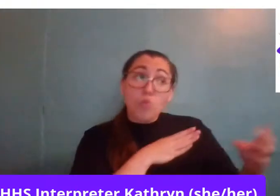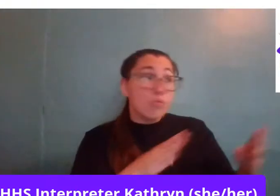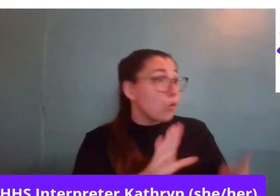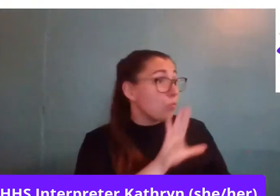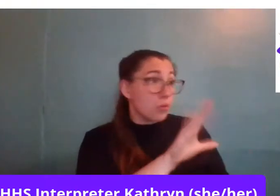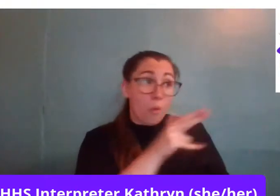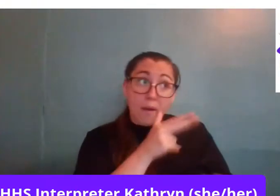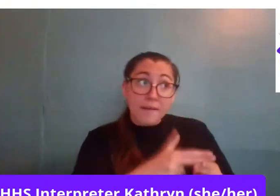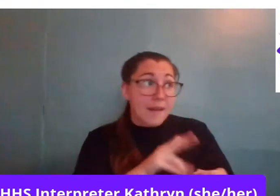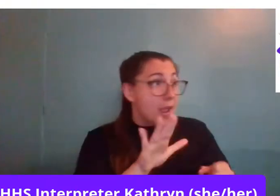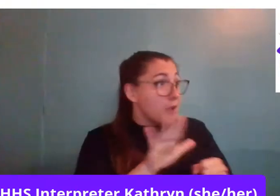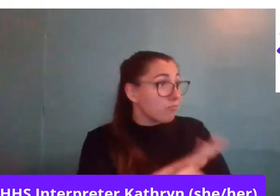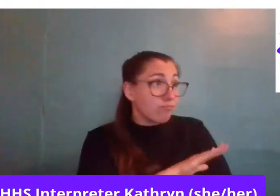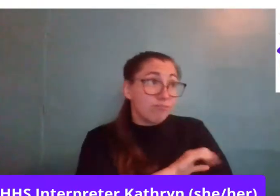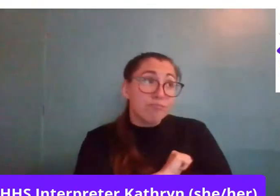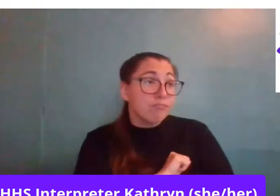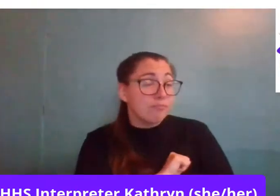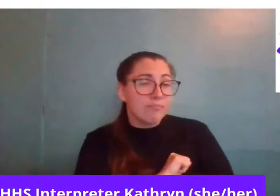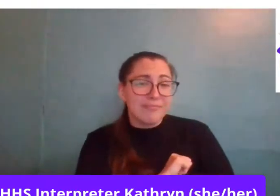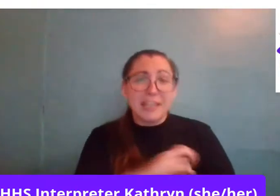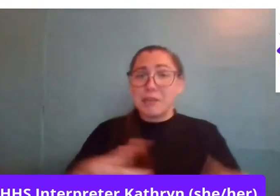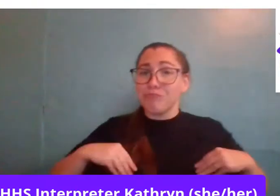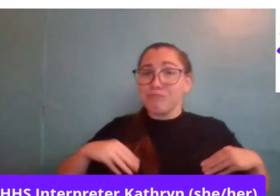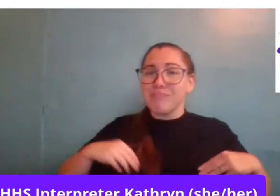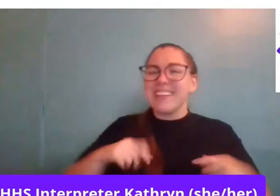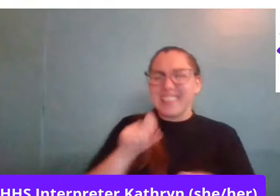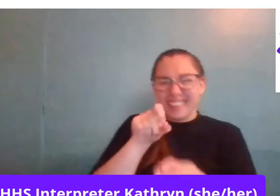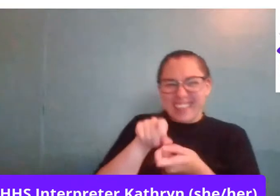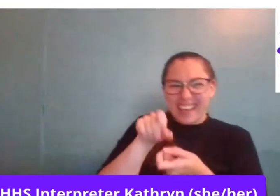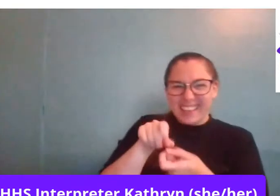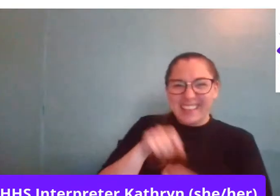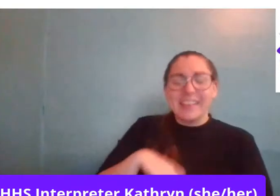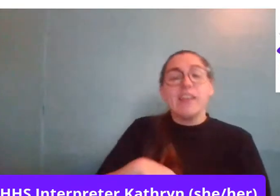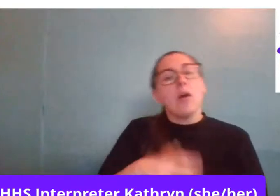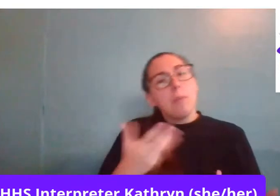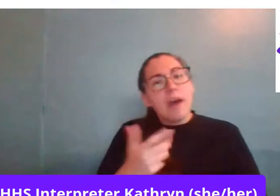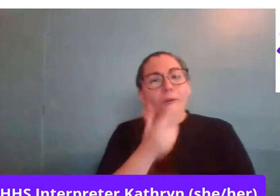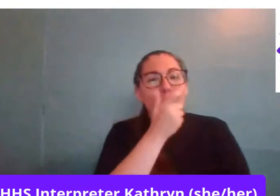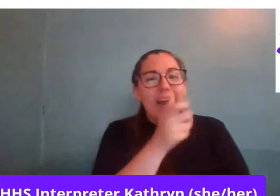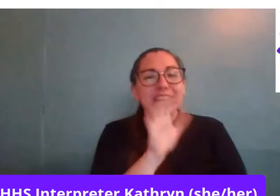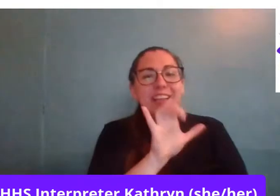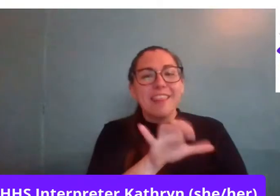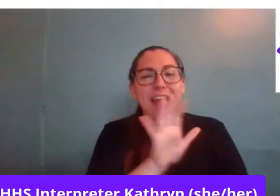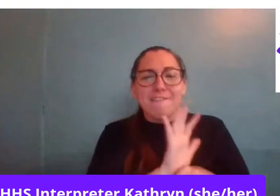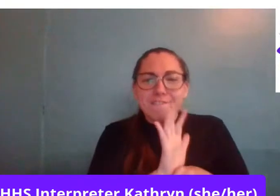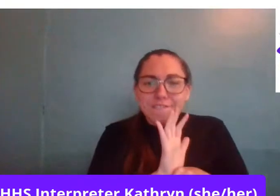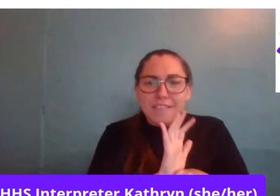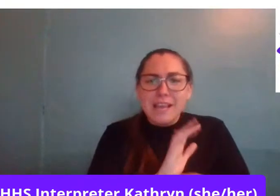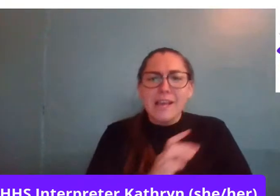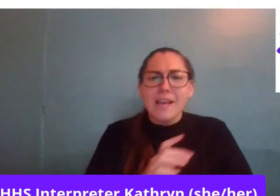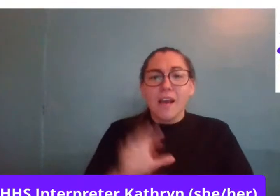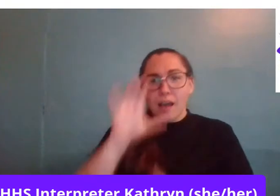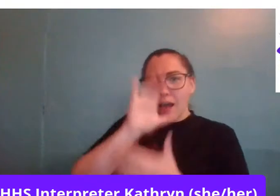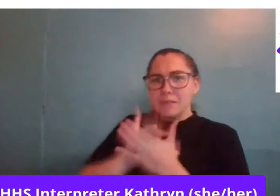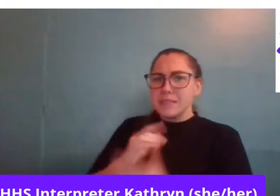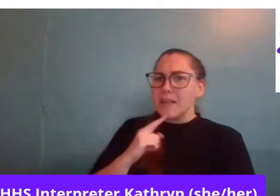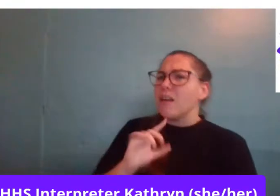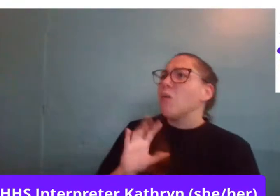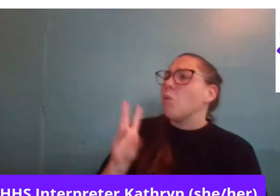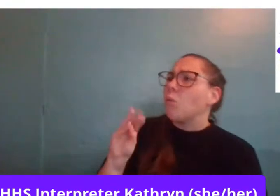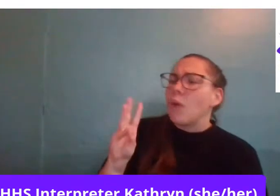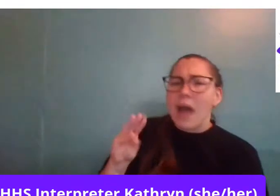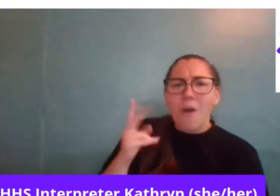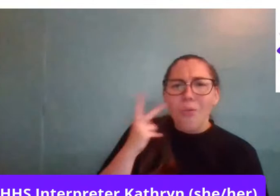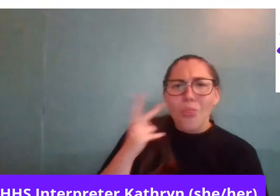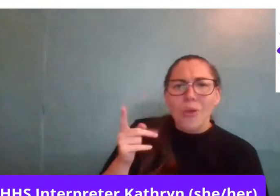it. He said, exactly. But to watch the video, and he says, wow. He says, look at you up